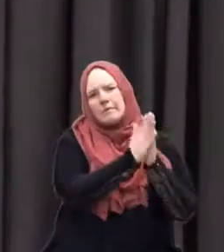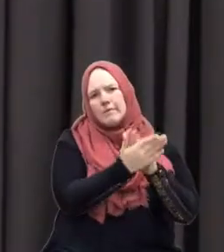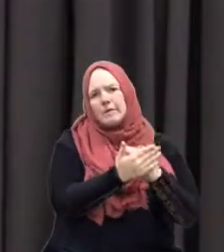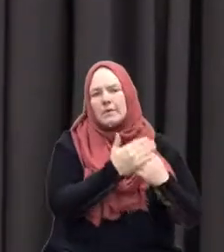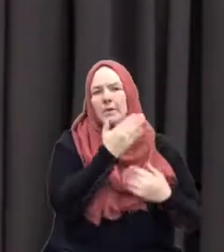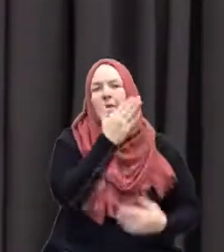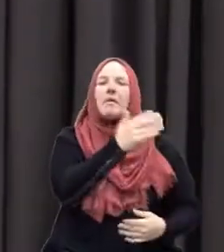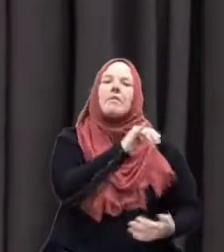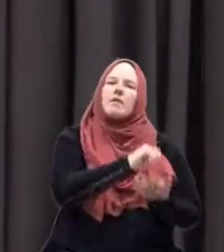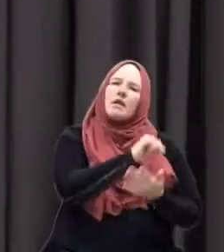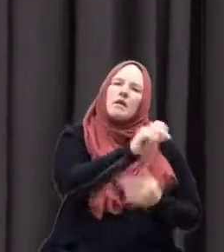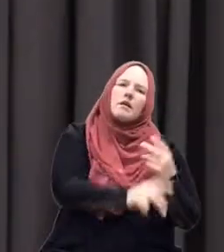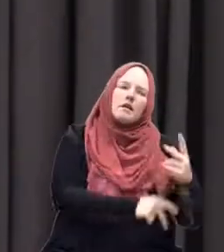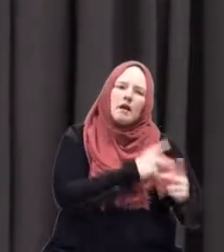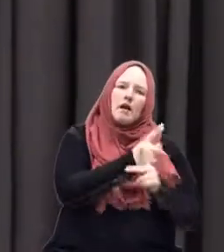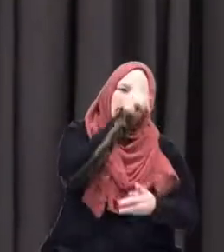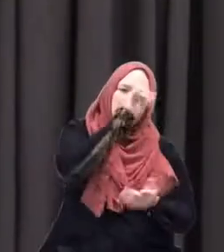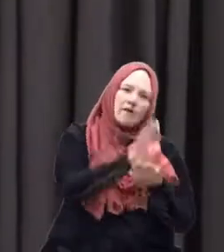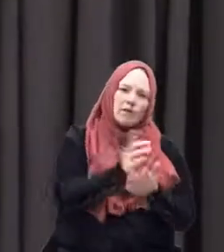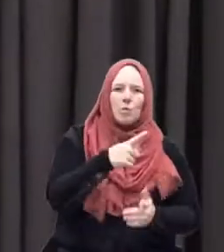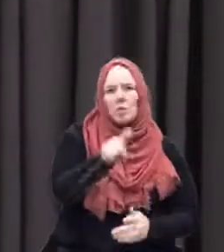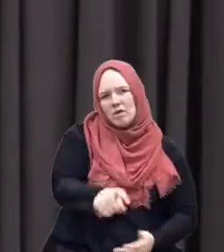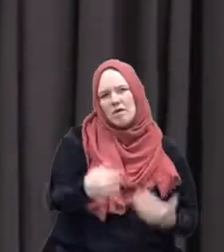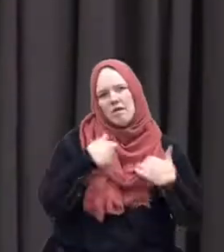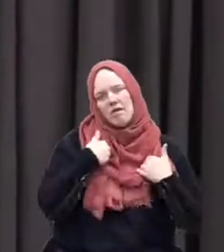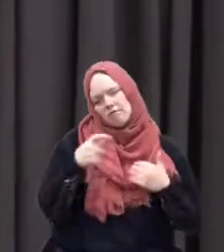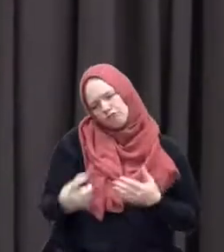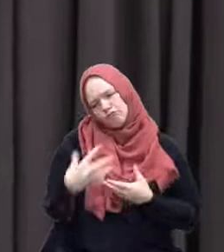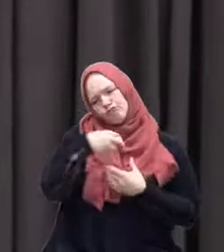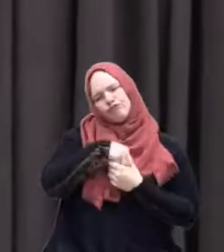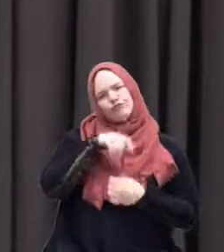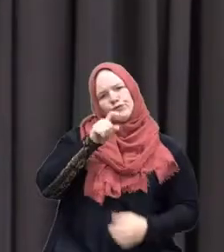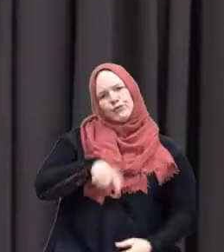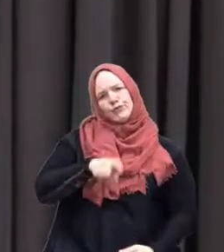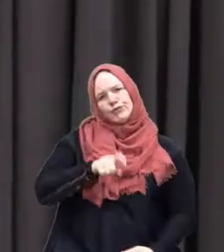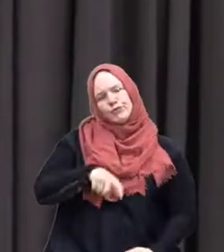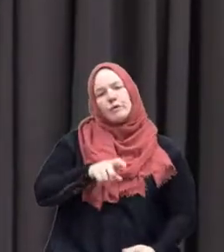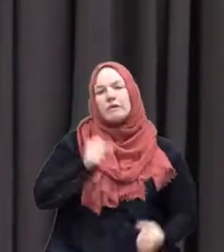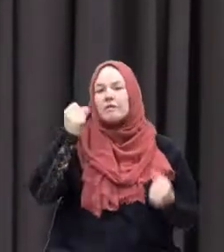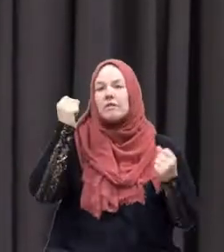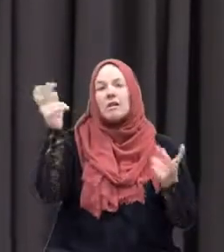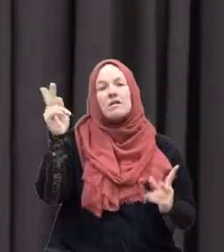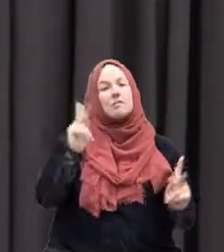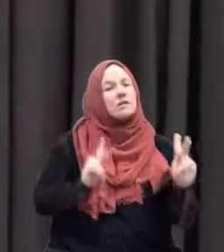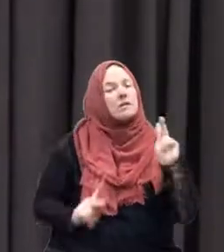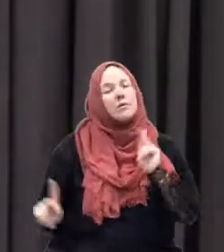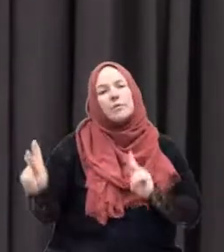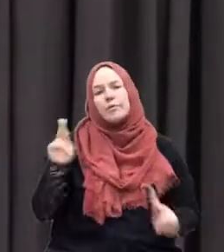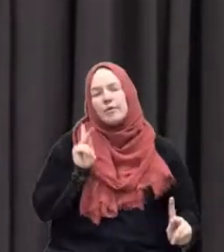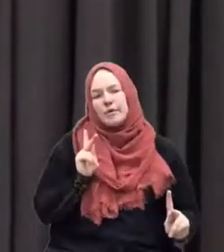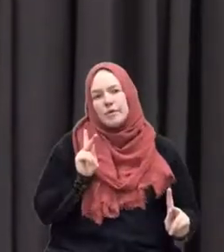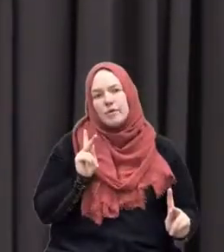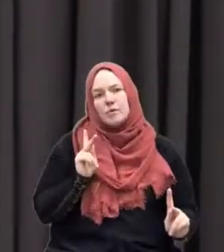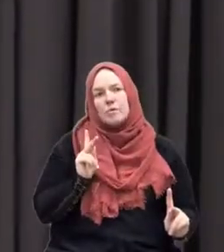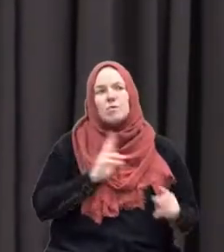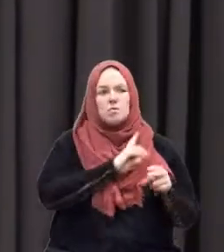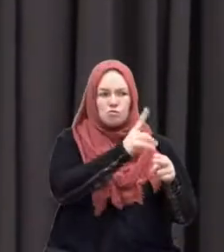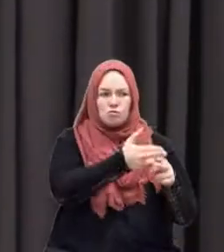wasallam. This is the kind of faith that we need. We have a lot of people who